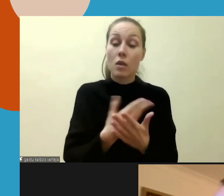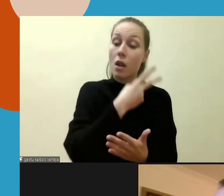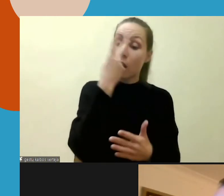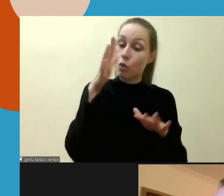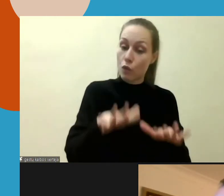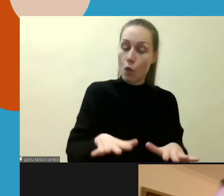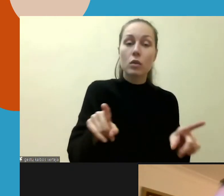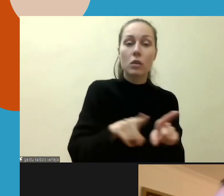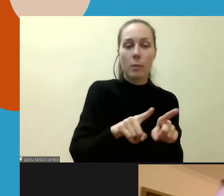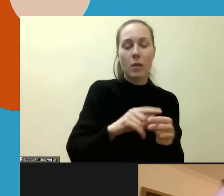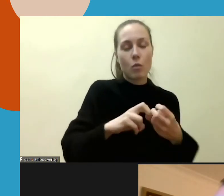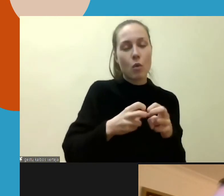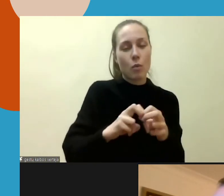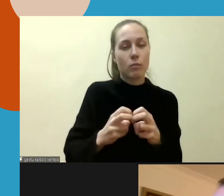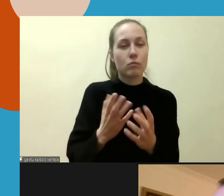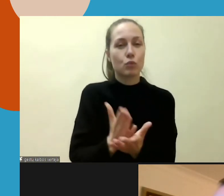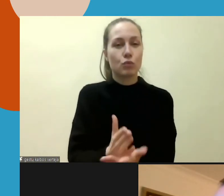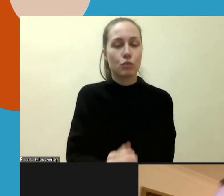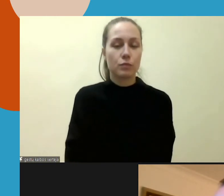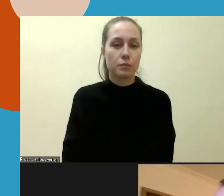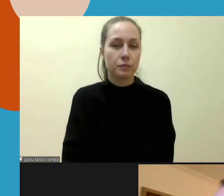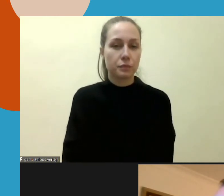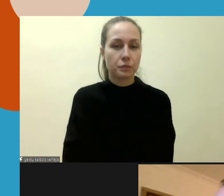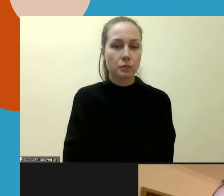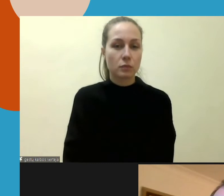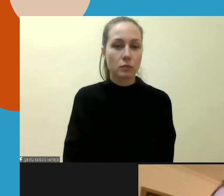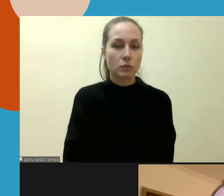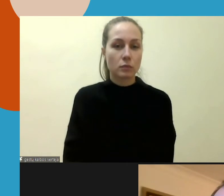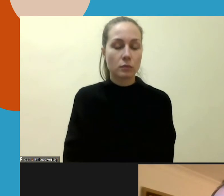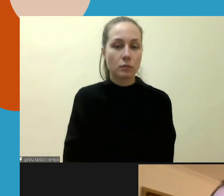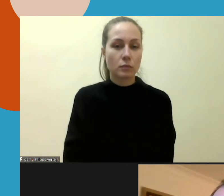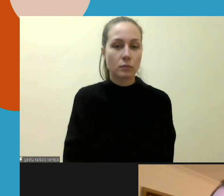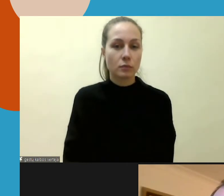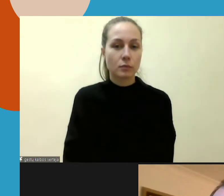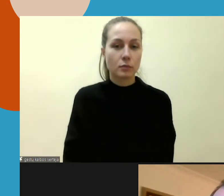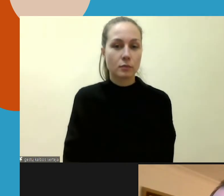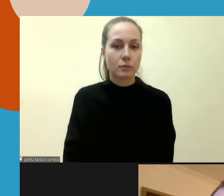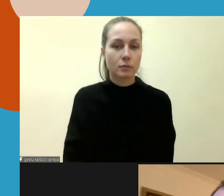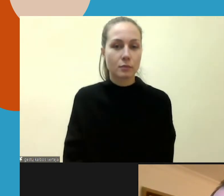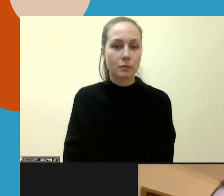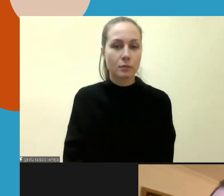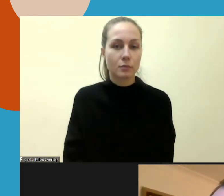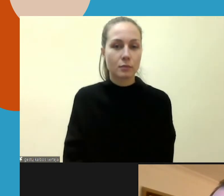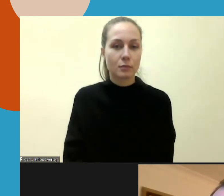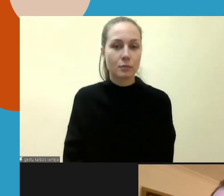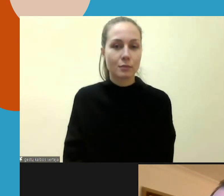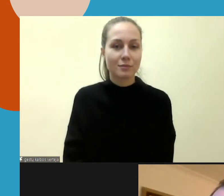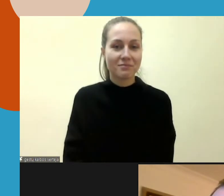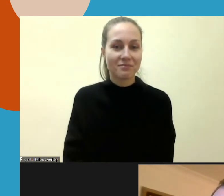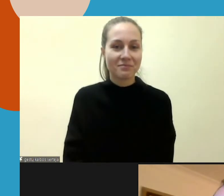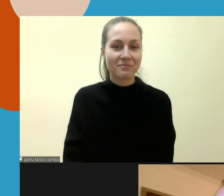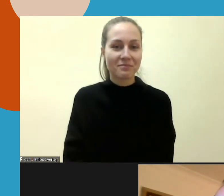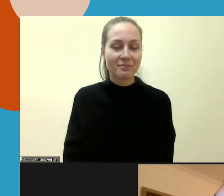is hate crime, hate speech? Because in Lithuania, we have problems regarding understanding this.